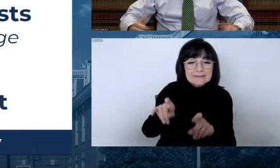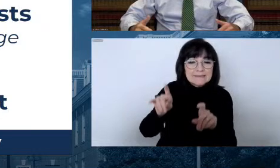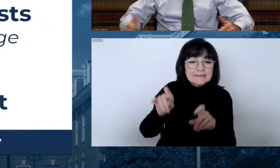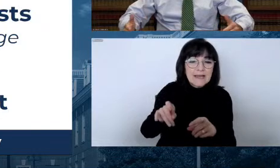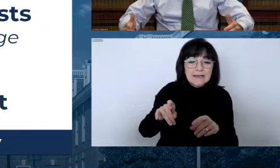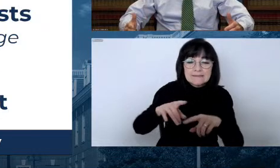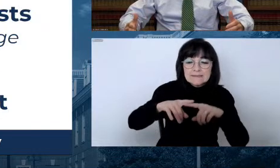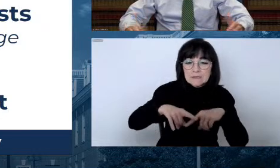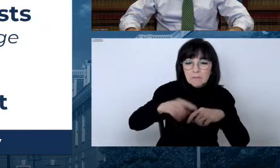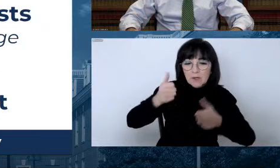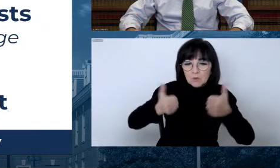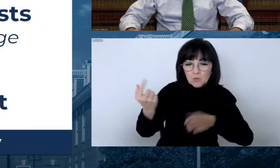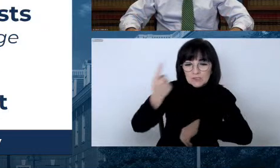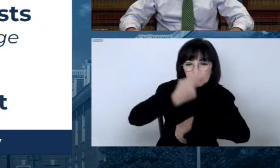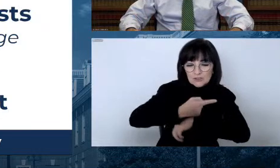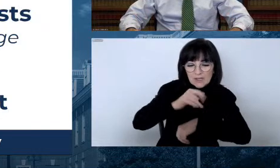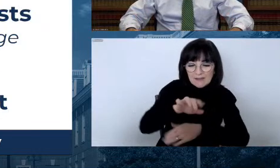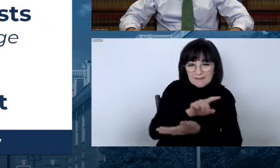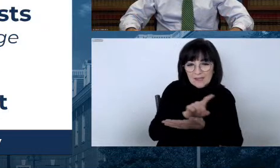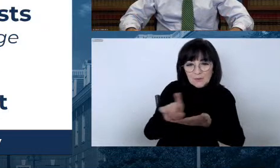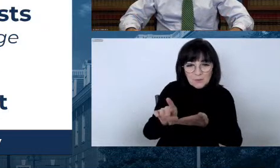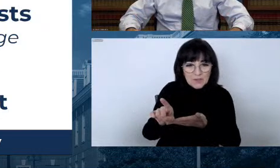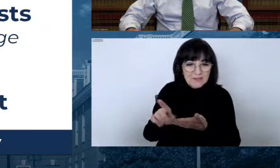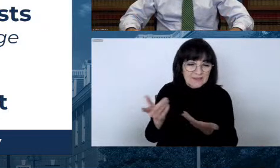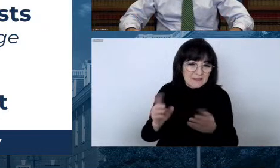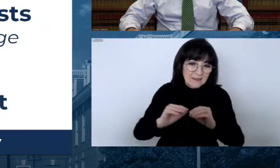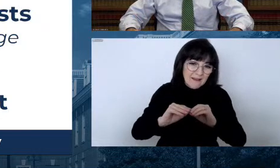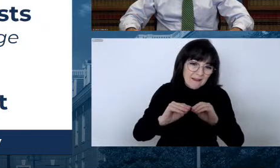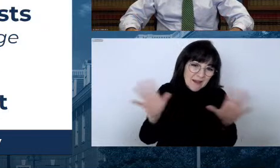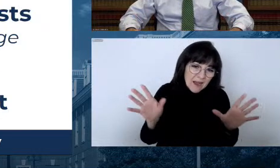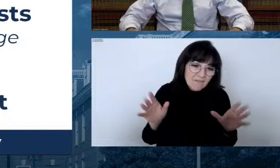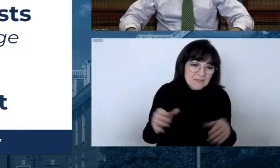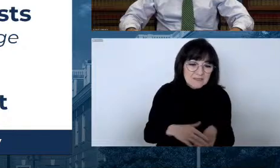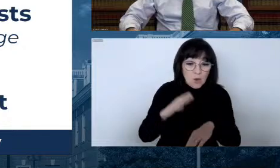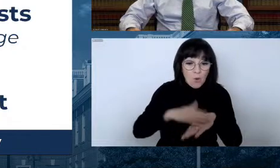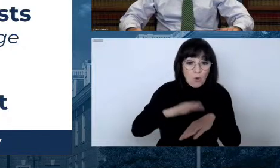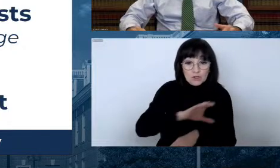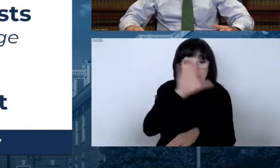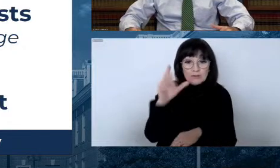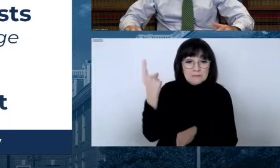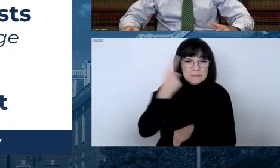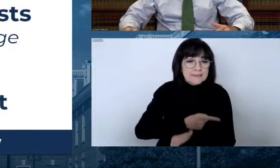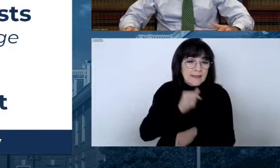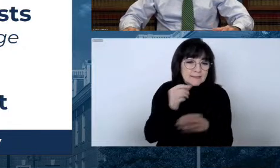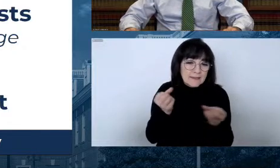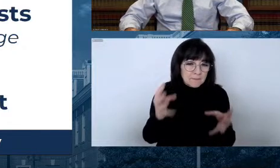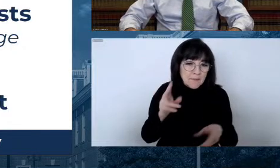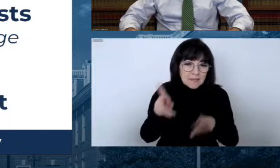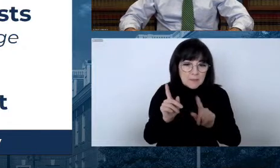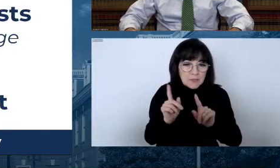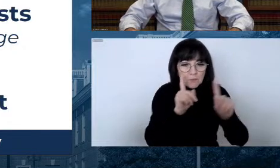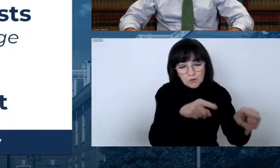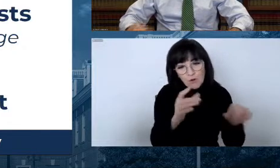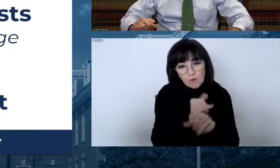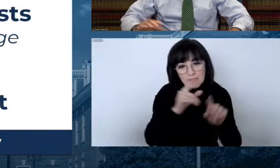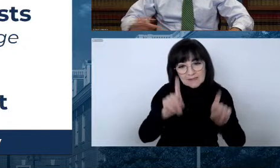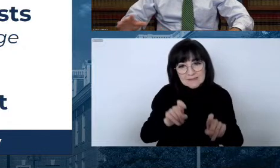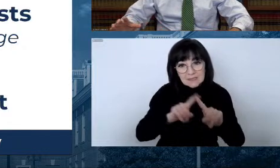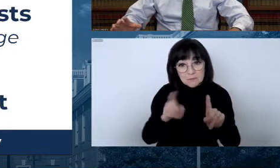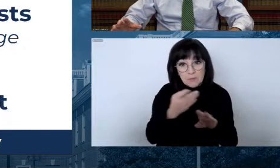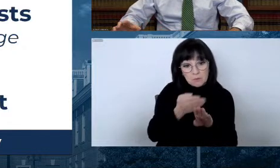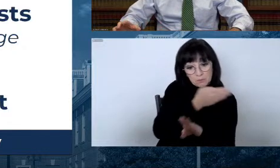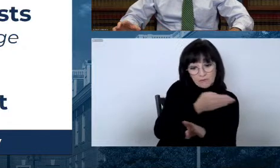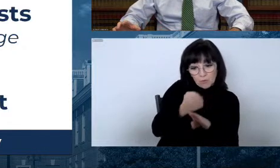week. Obviously, you're not going to have many people getting tested on Christmas Day, but maybe the day after or the day after that. But so this